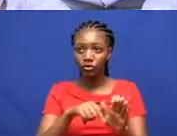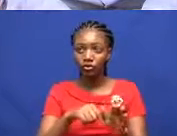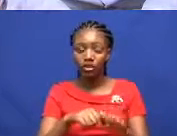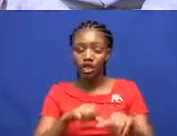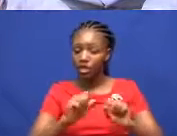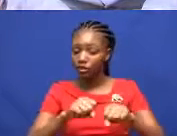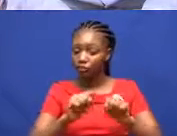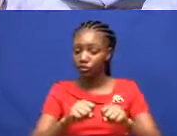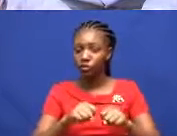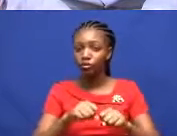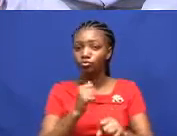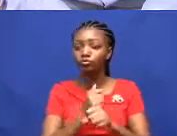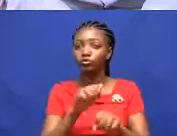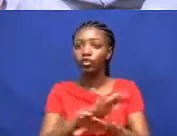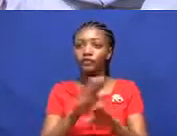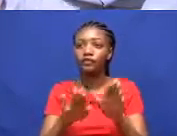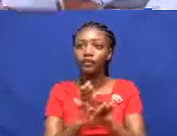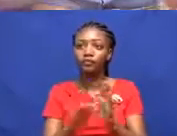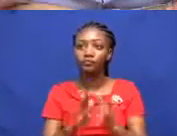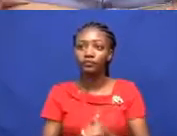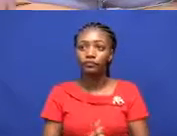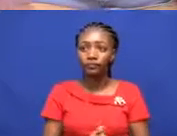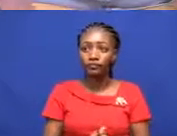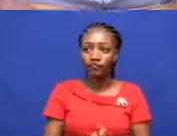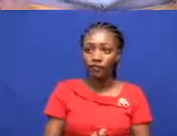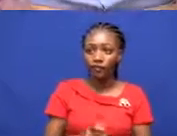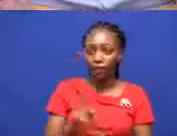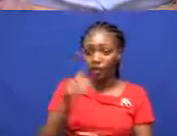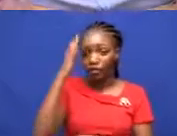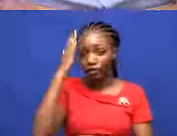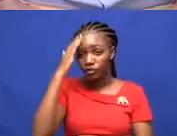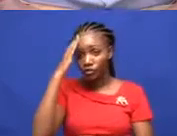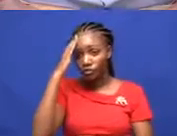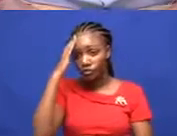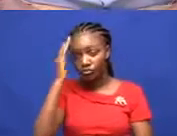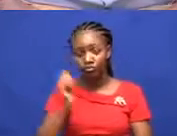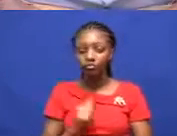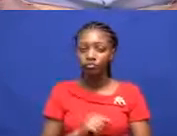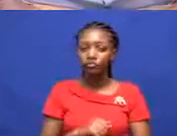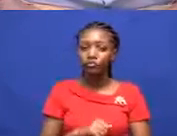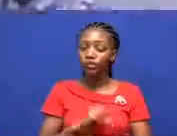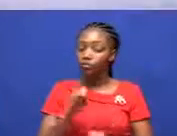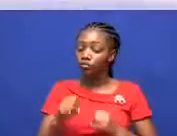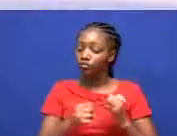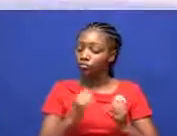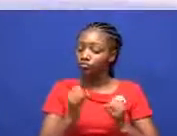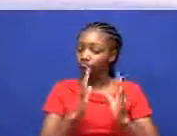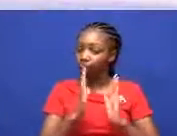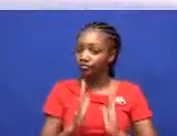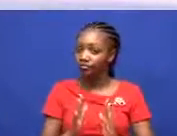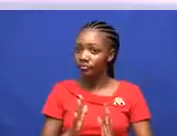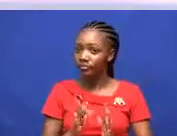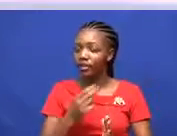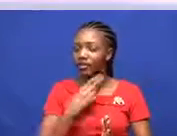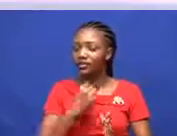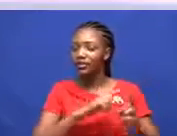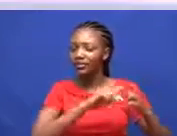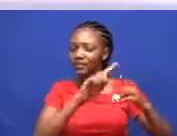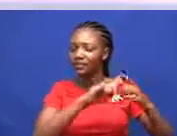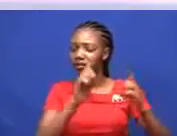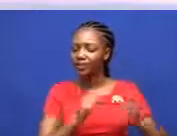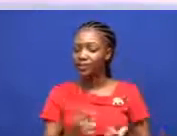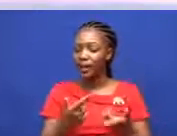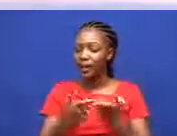your mind to. Muthoka. You know, Mumbi, for you to be a DJ, you literally need to have what I'll call hands-on experience. But in this case, he